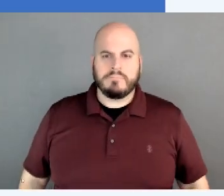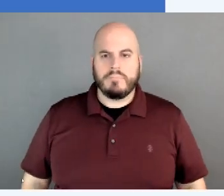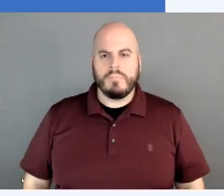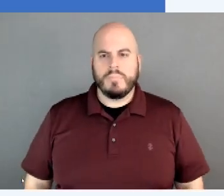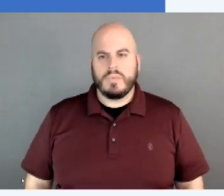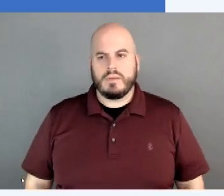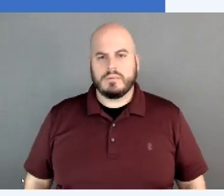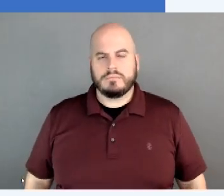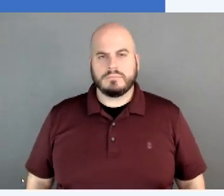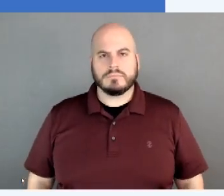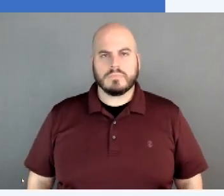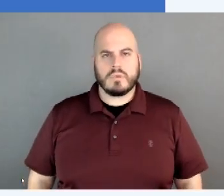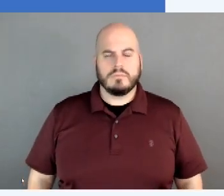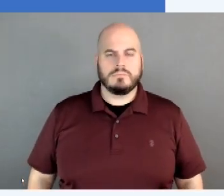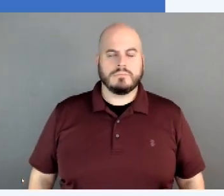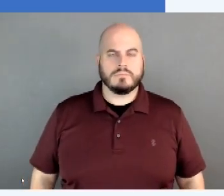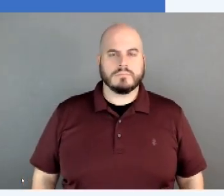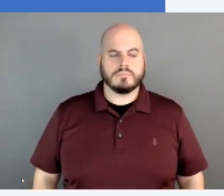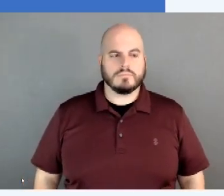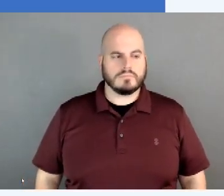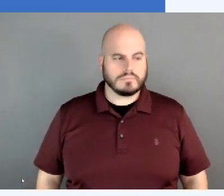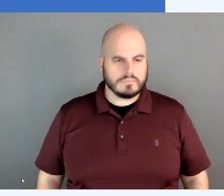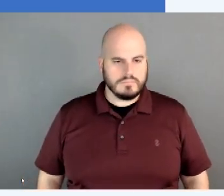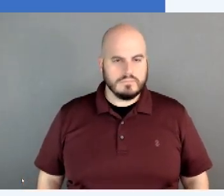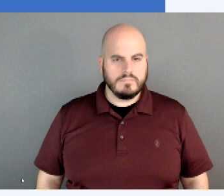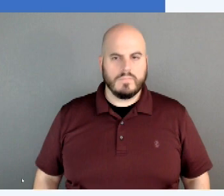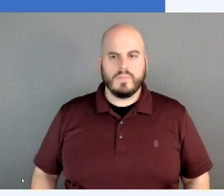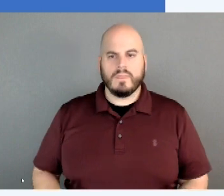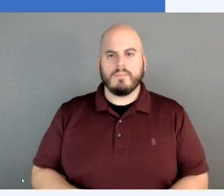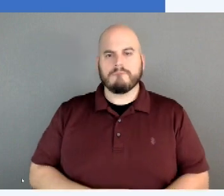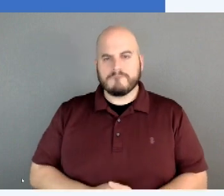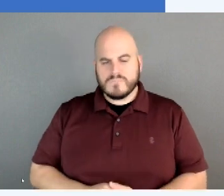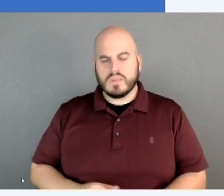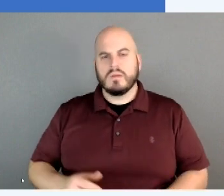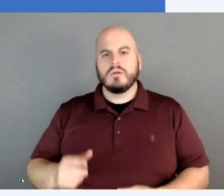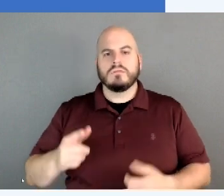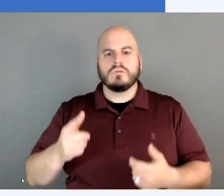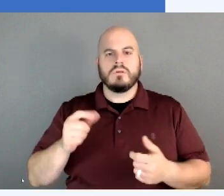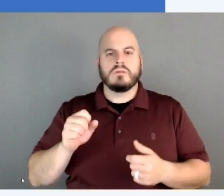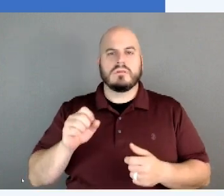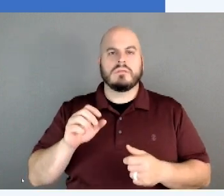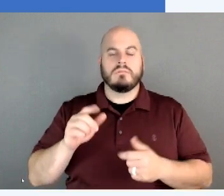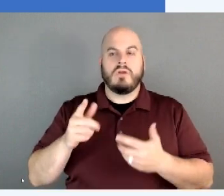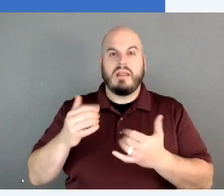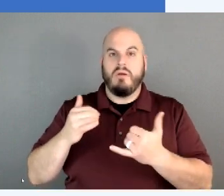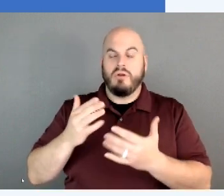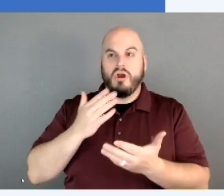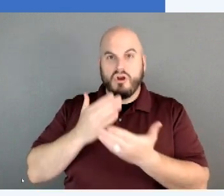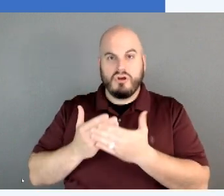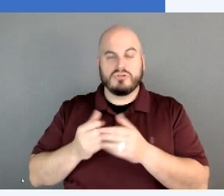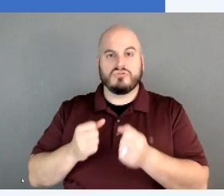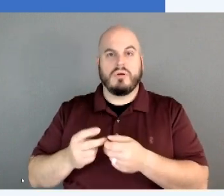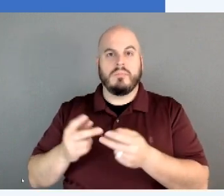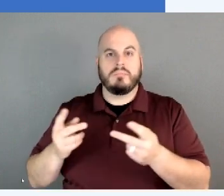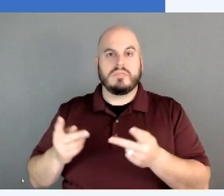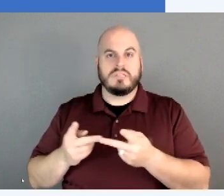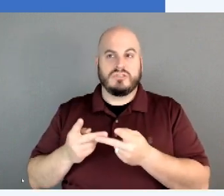Wrapping up, I know I'm up here presenting face of solid waste, but we wouldn't be in this positive position if it wasn't for the team I get to be a part